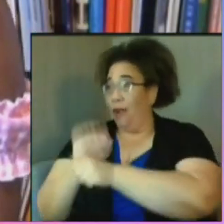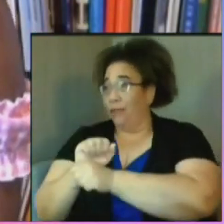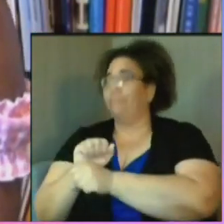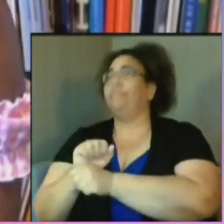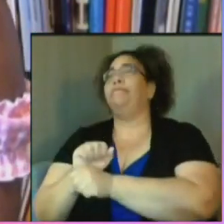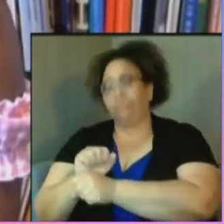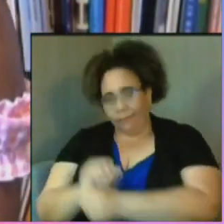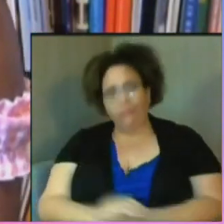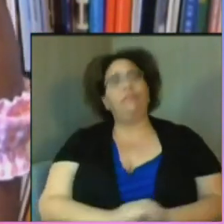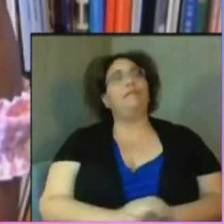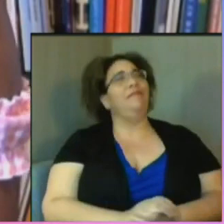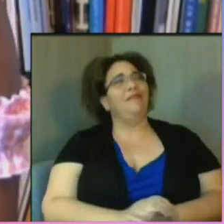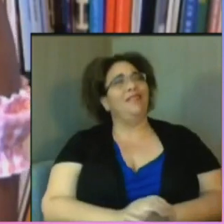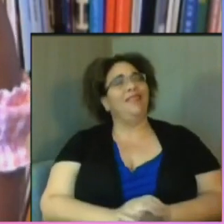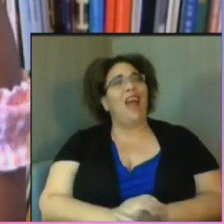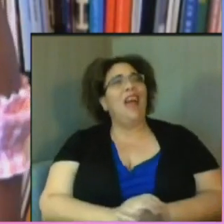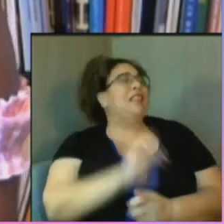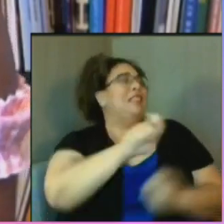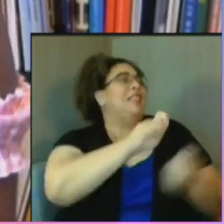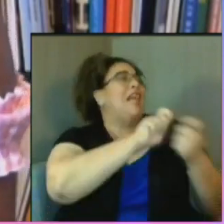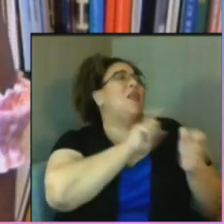own story and